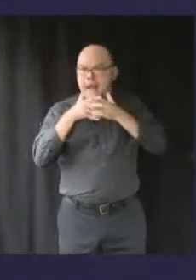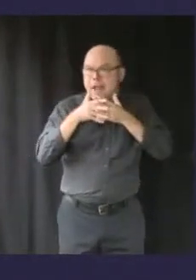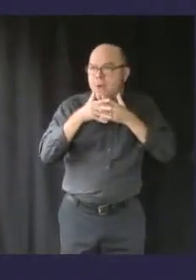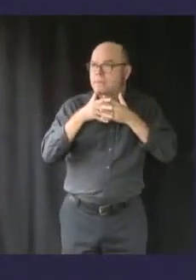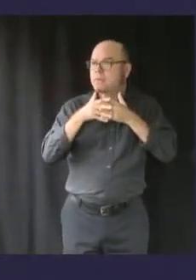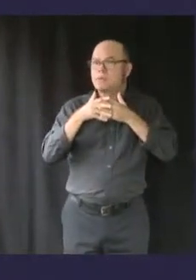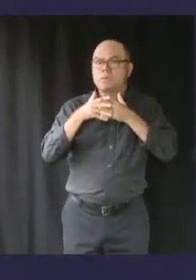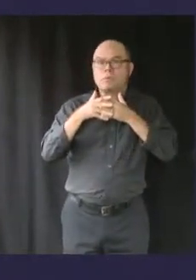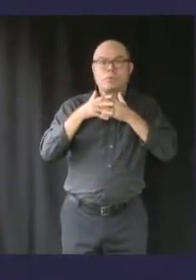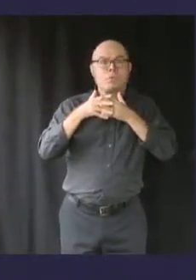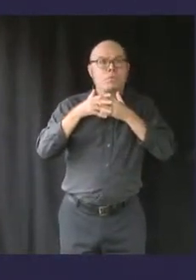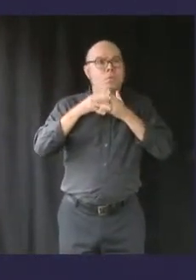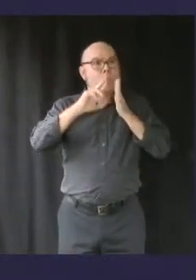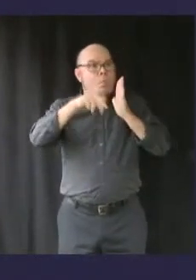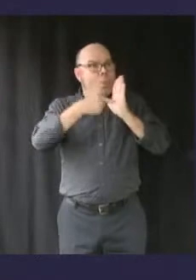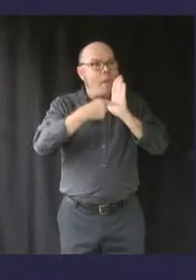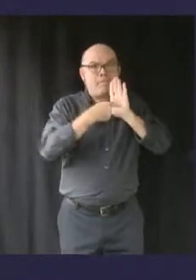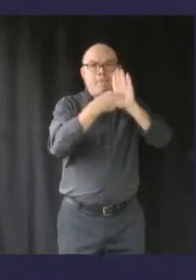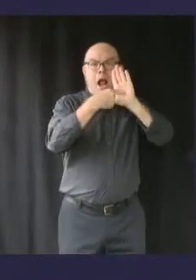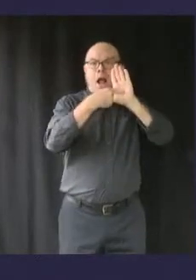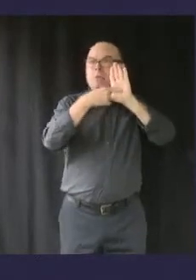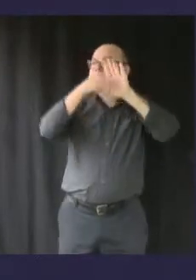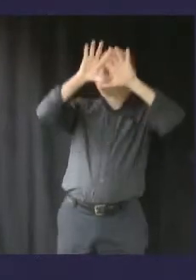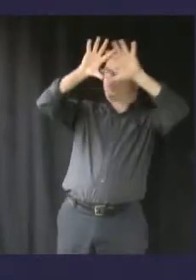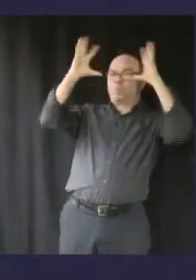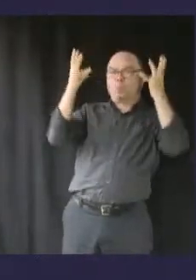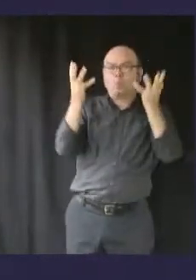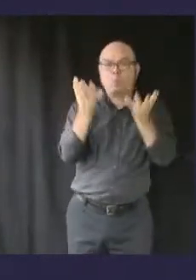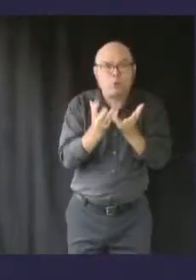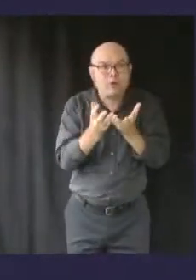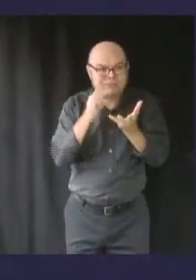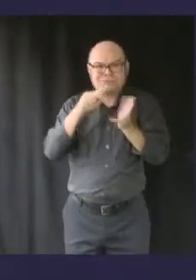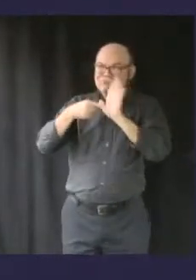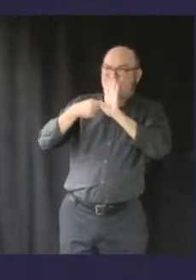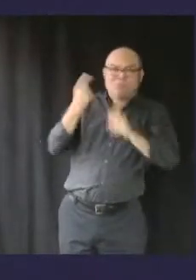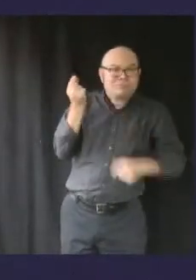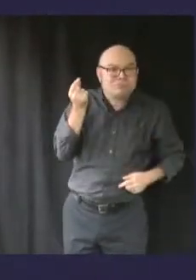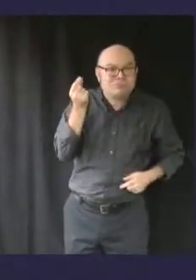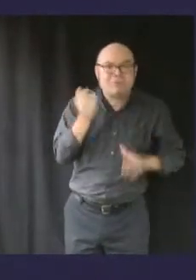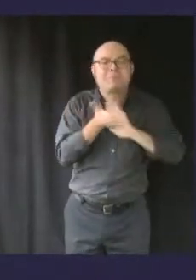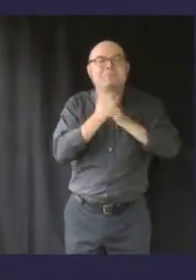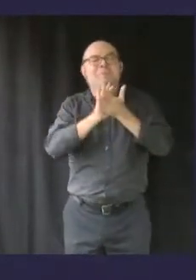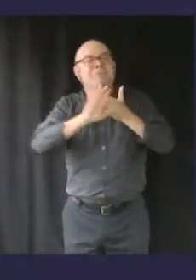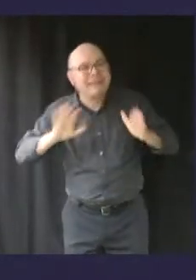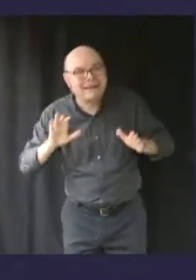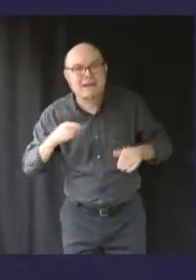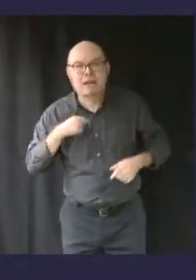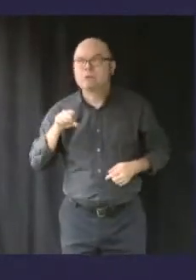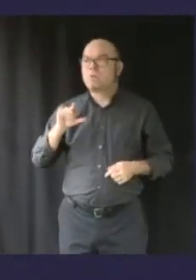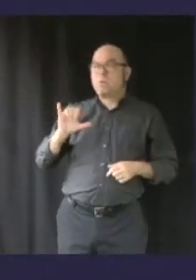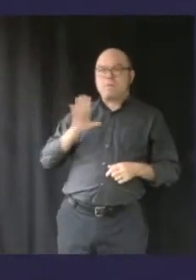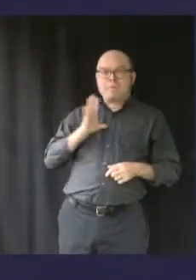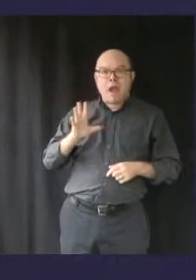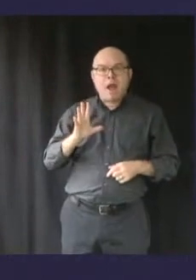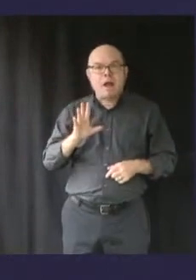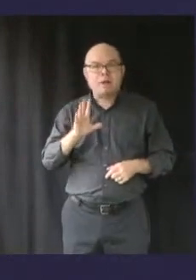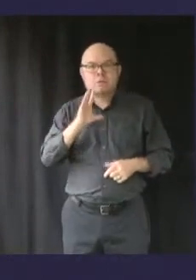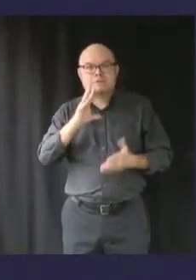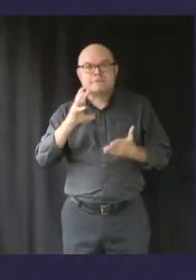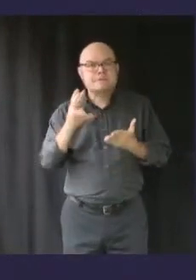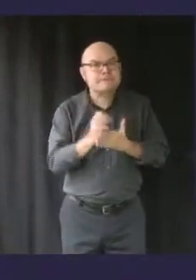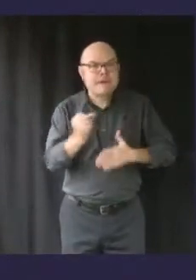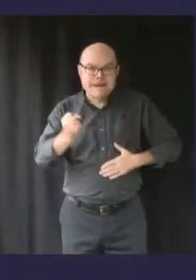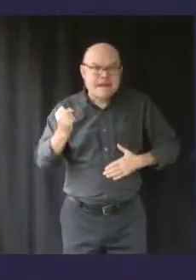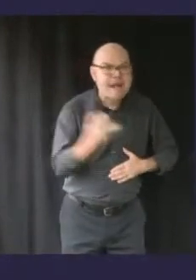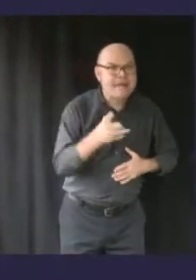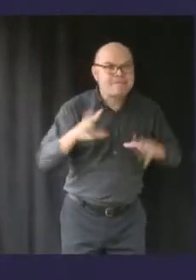for peace. A senator who was willing to take chances, to travel to dangerous places like Central America in order to show